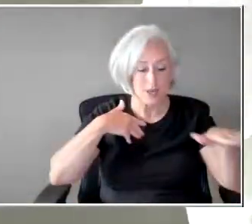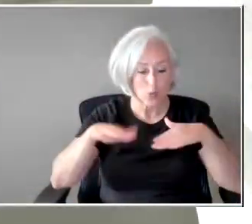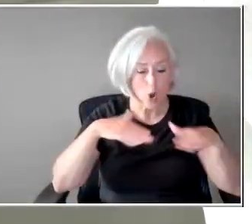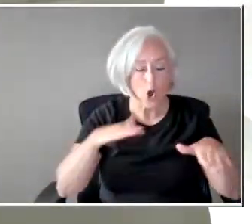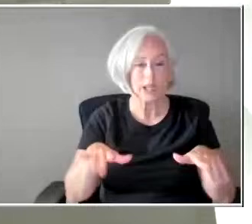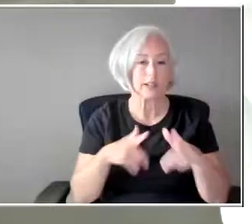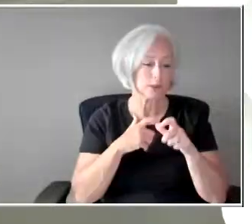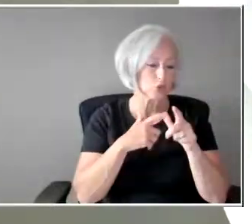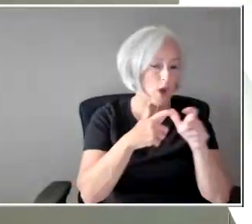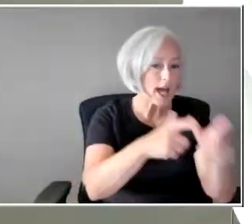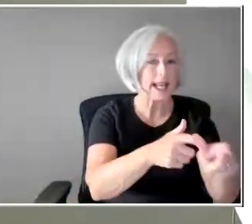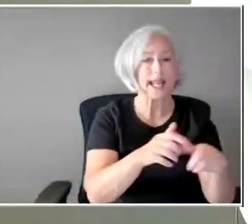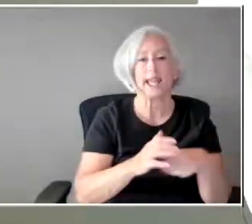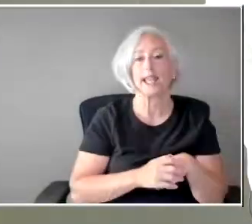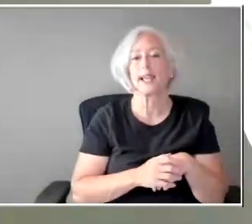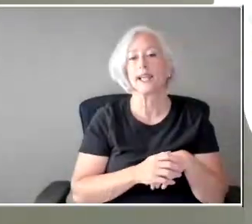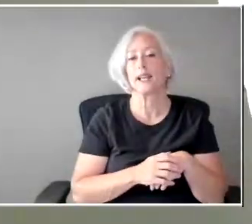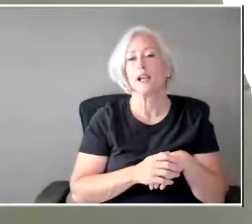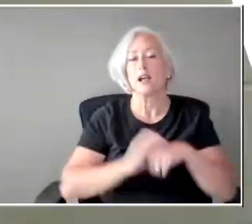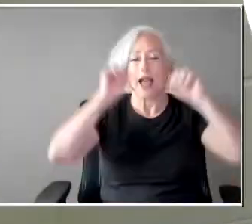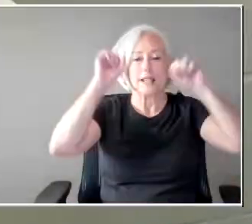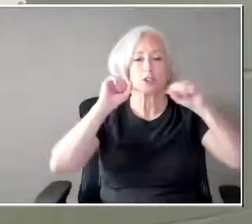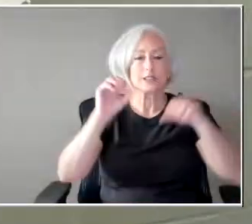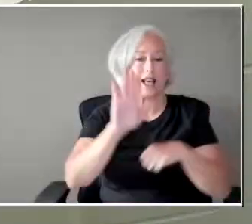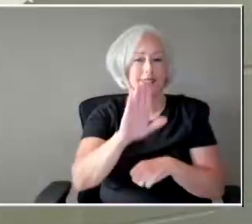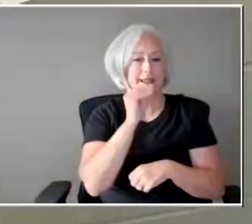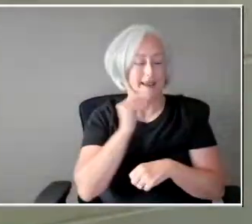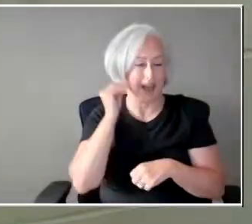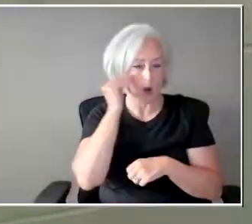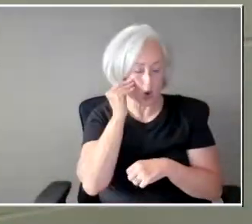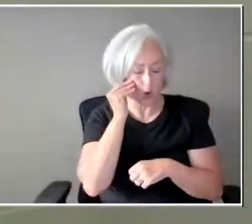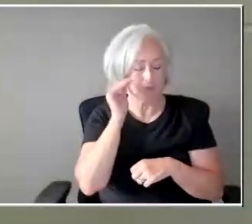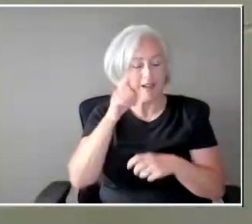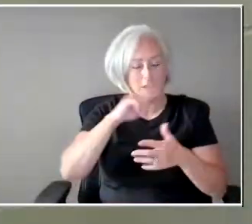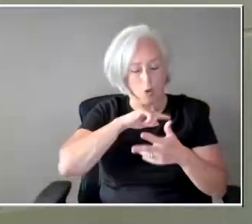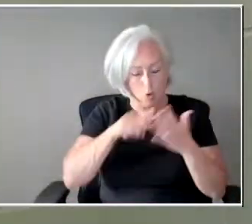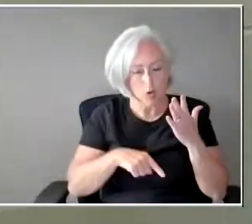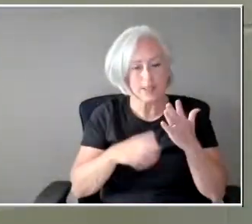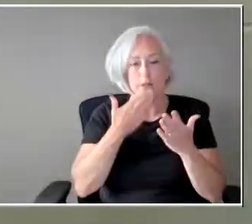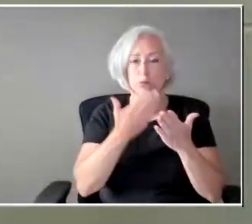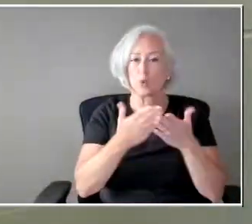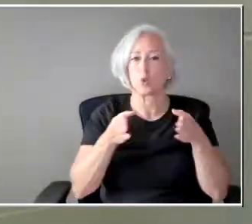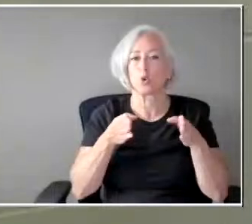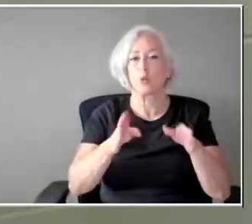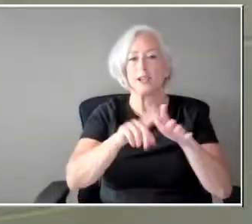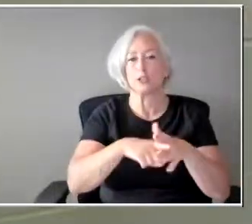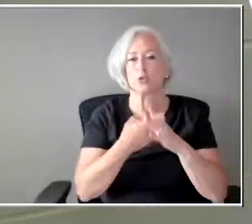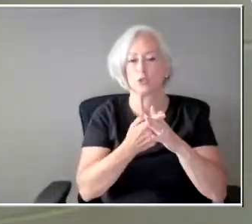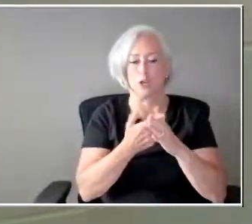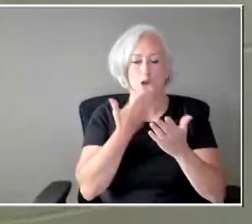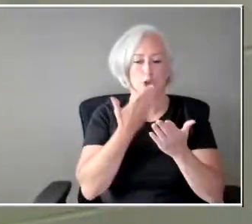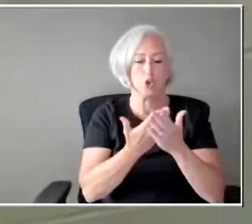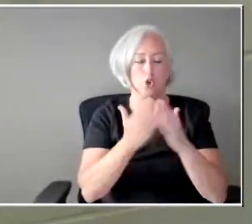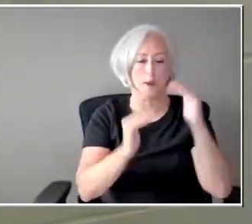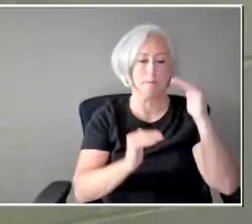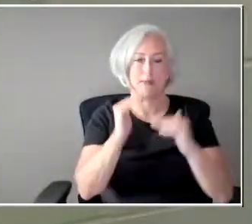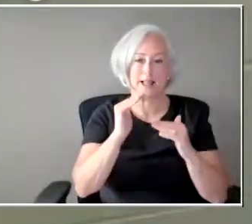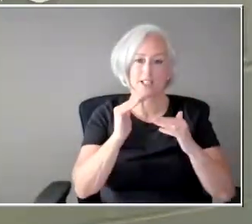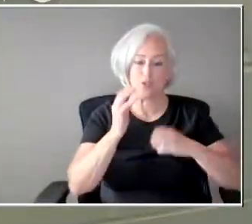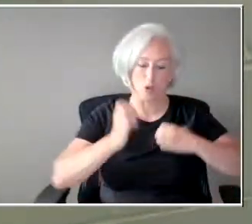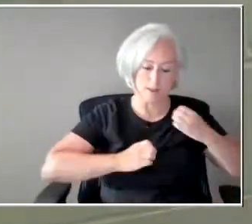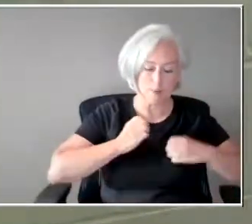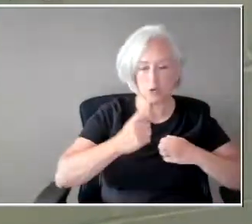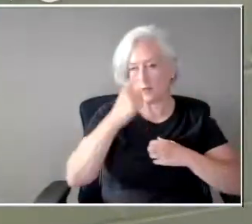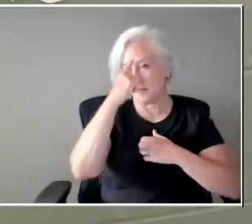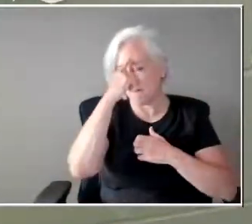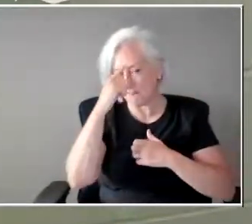doing those exercises in their home, those are good starts to help get to that balance, both physically, emotionally, mentally.